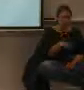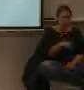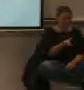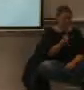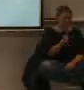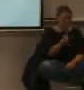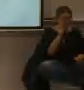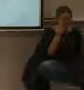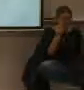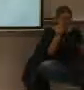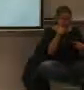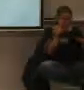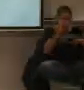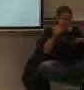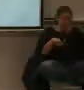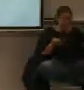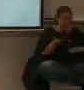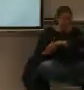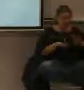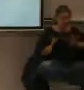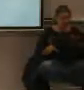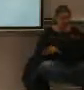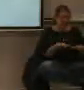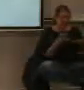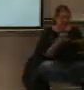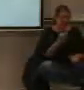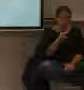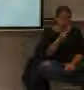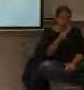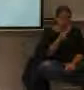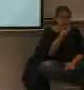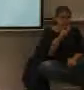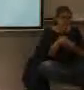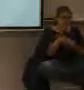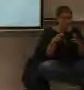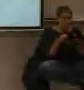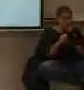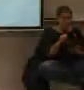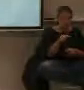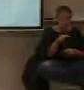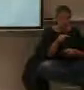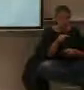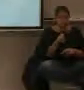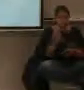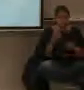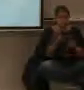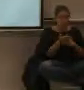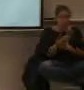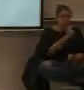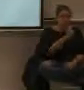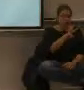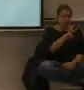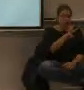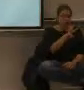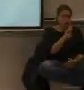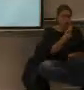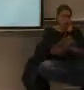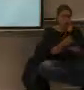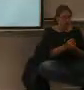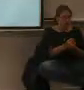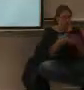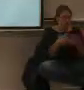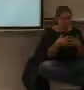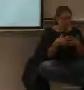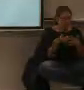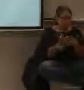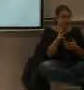a surprising array of biologically active compounds that are in the rivers and streams that come through sewage treatment plants. And